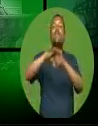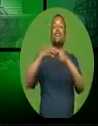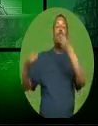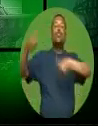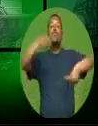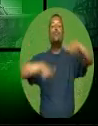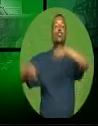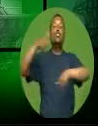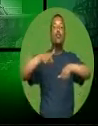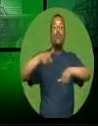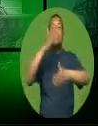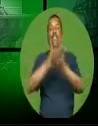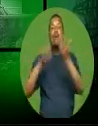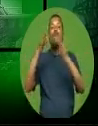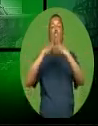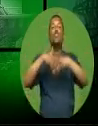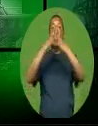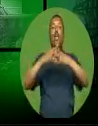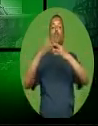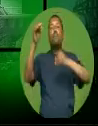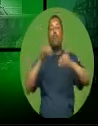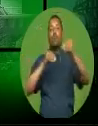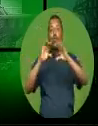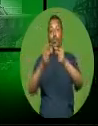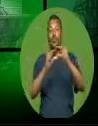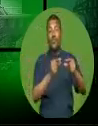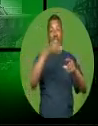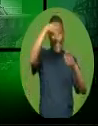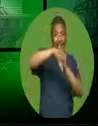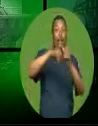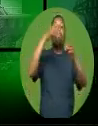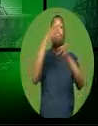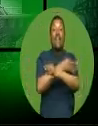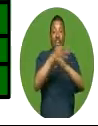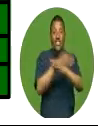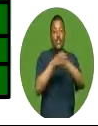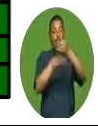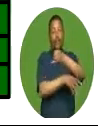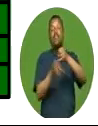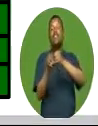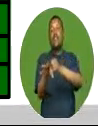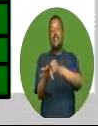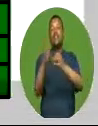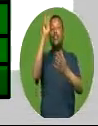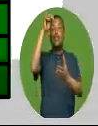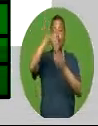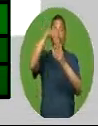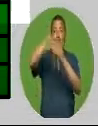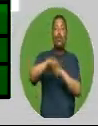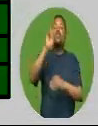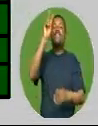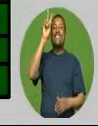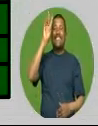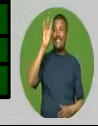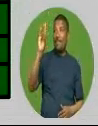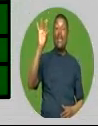contribution of some of the industrial groups in the manufacturing subsectors. In